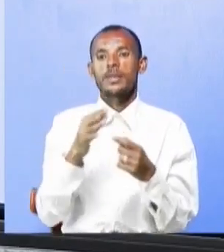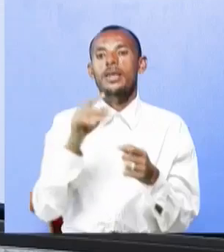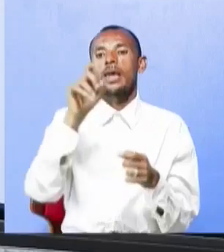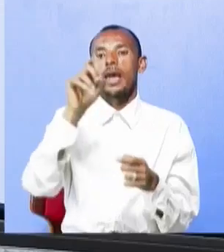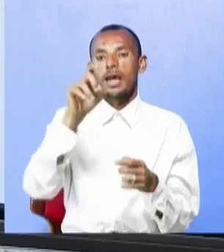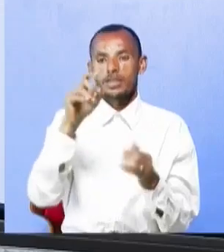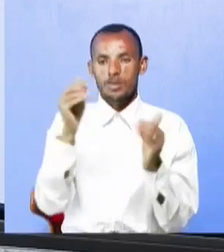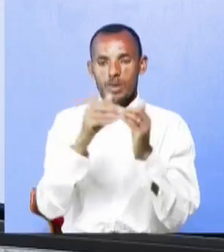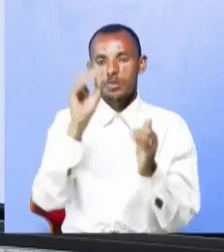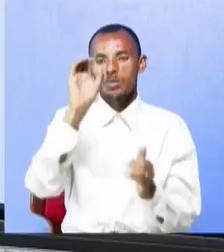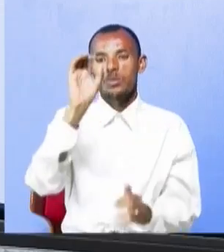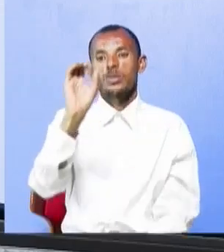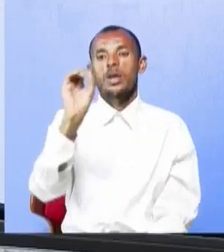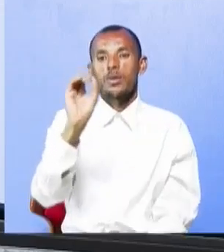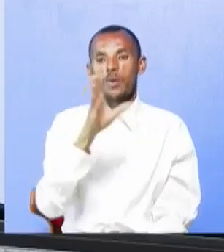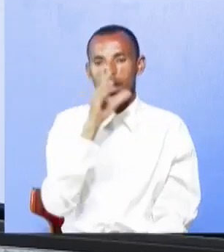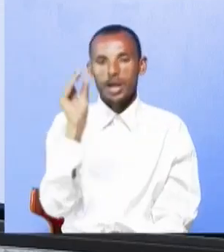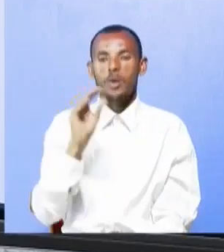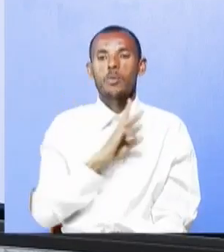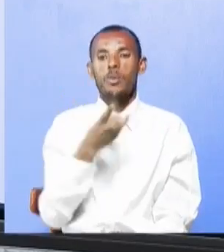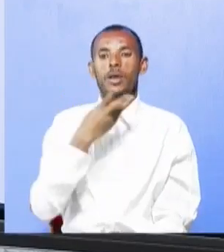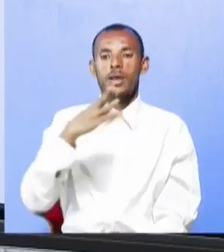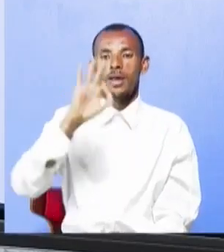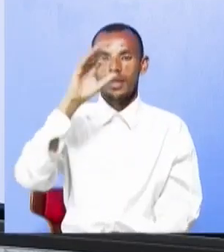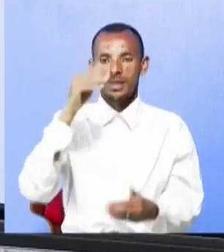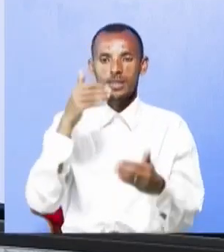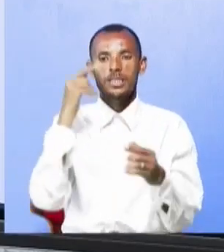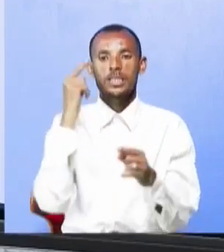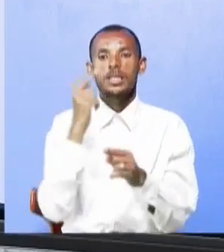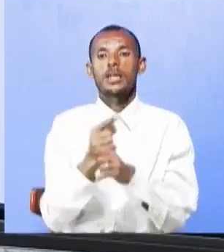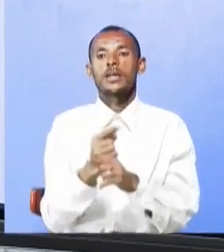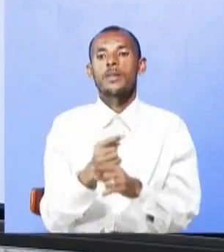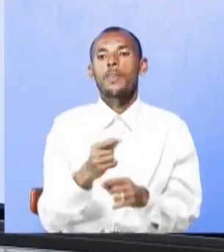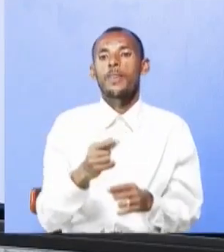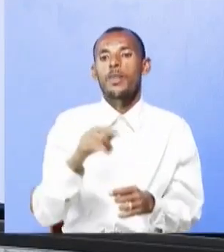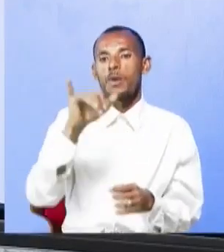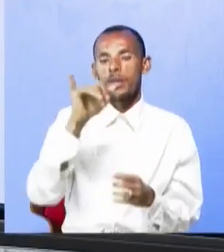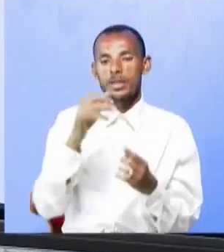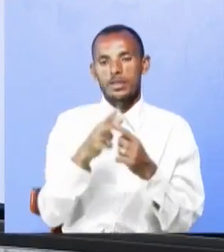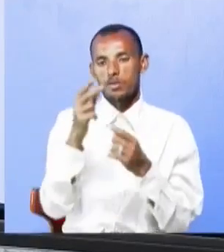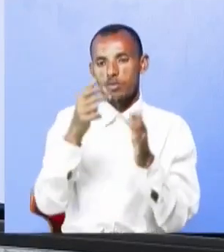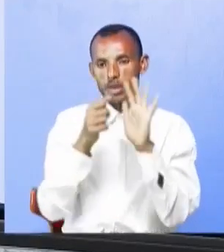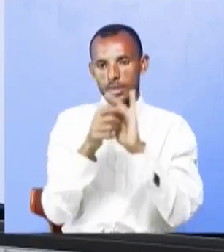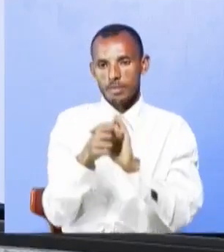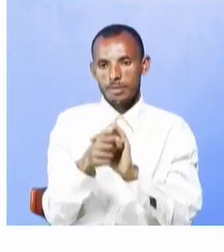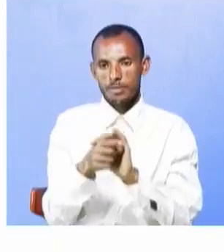to 0 and obtain the corresponding y-intercept. For example,